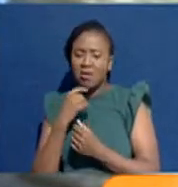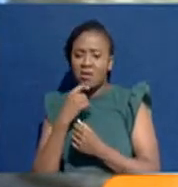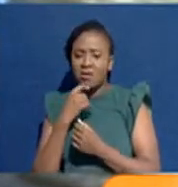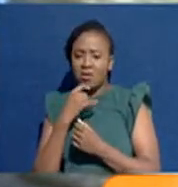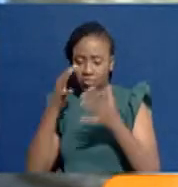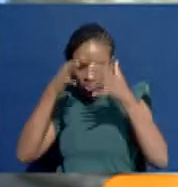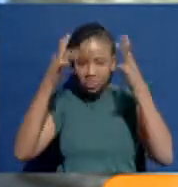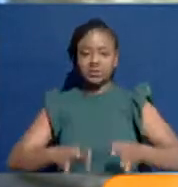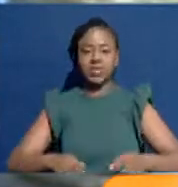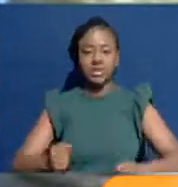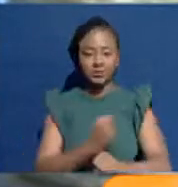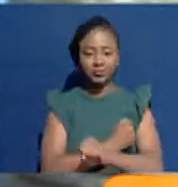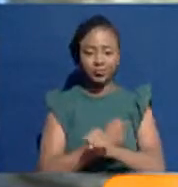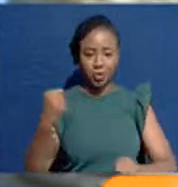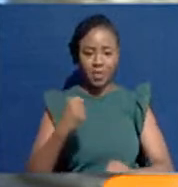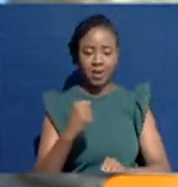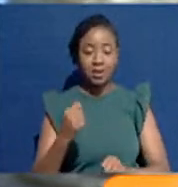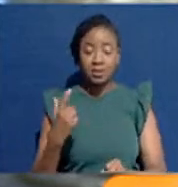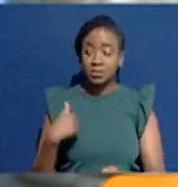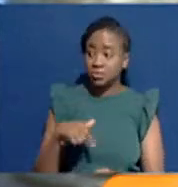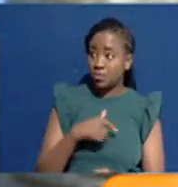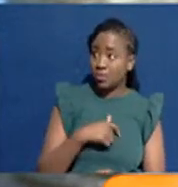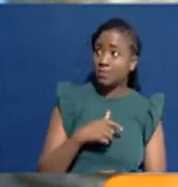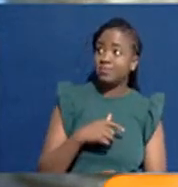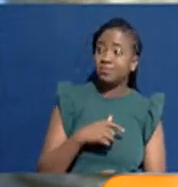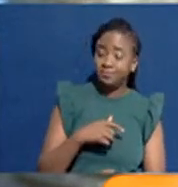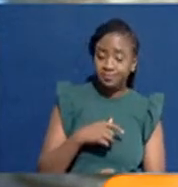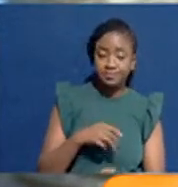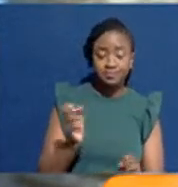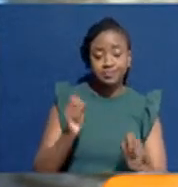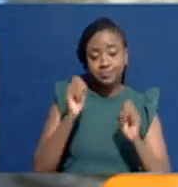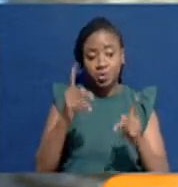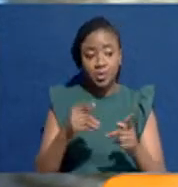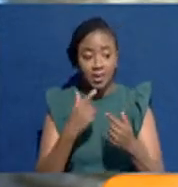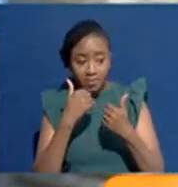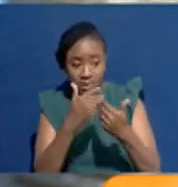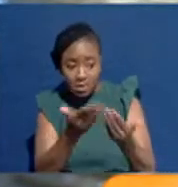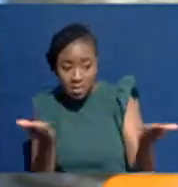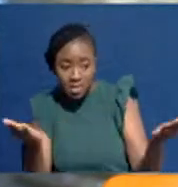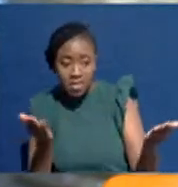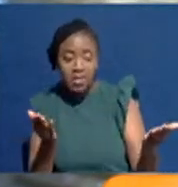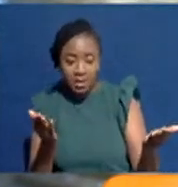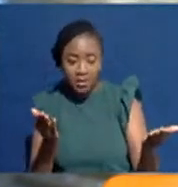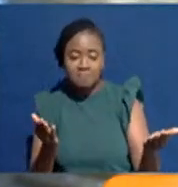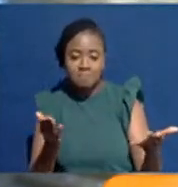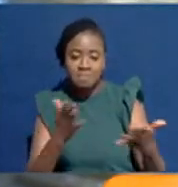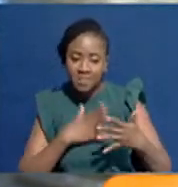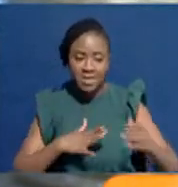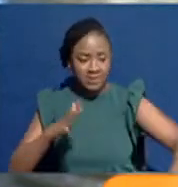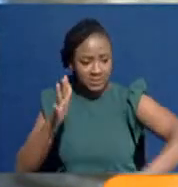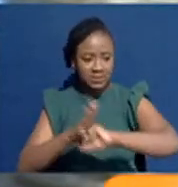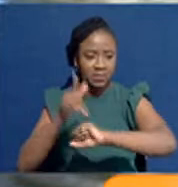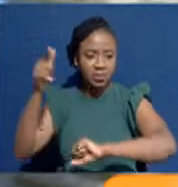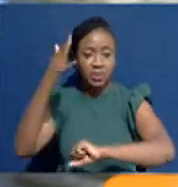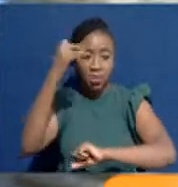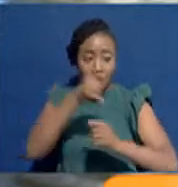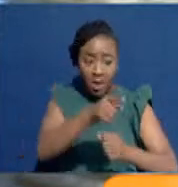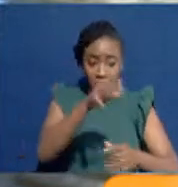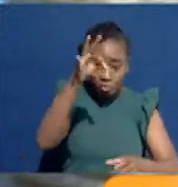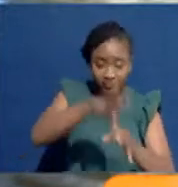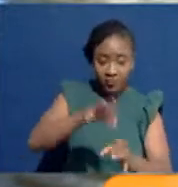hard choices. And for us, we tell the public, support the president because you gave him the power. Okay. If he